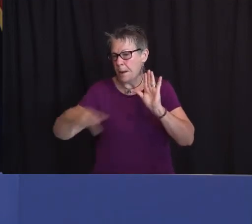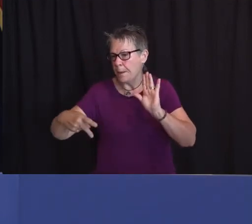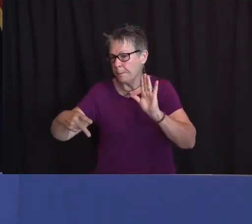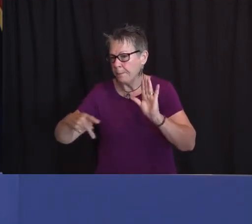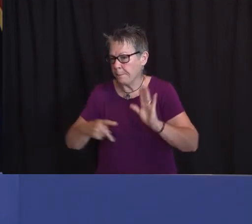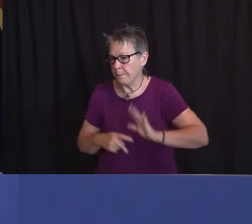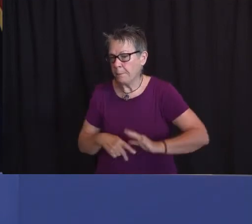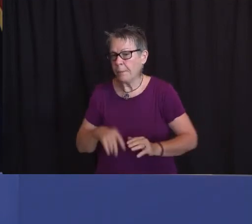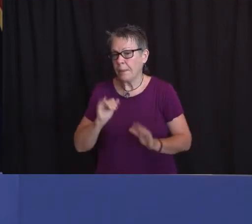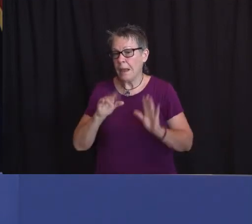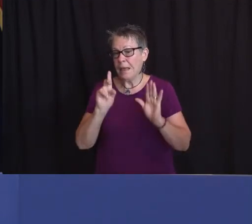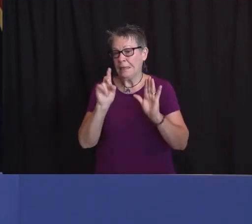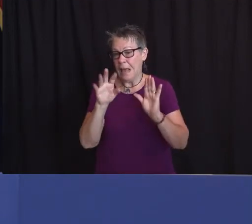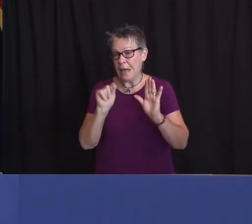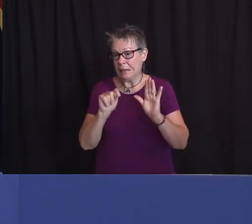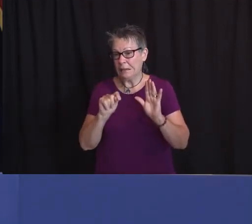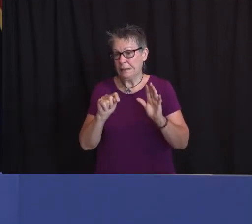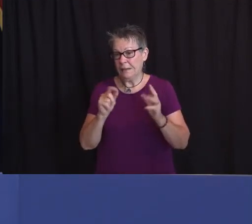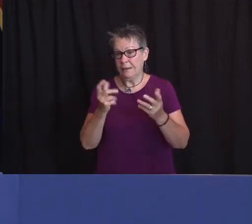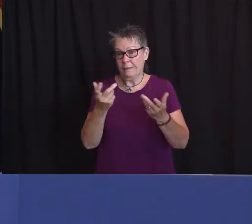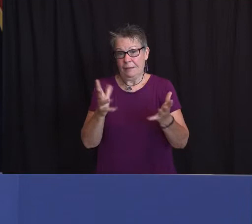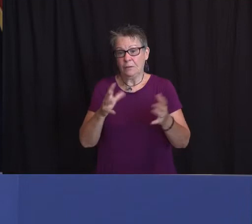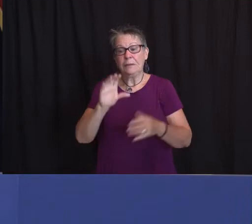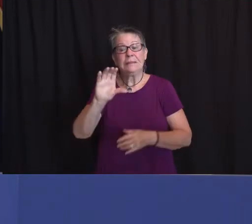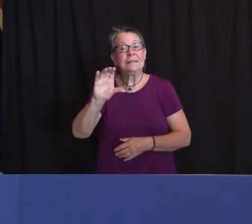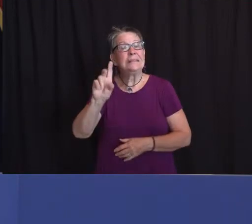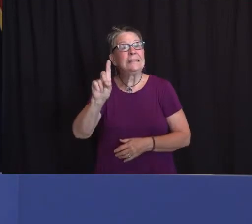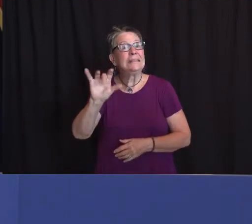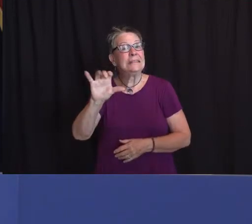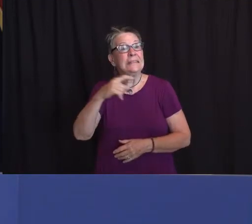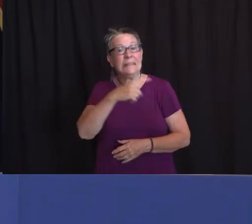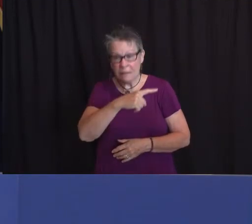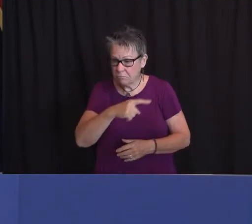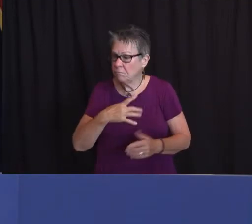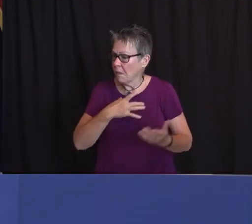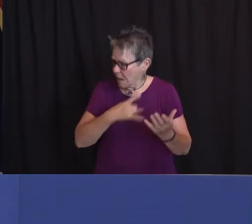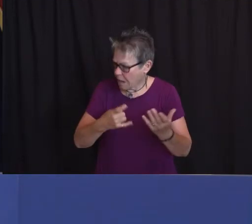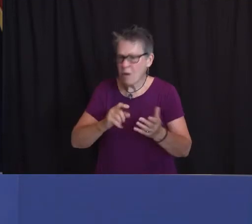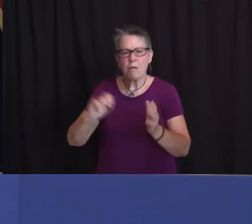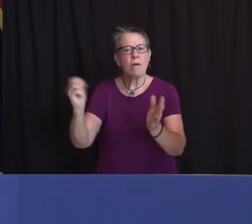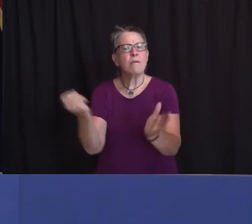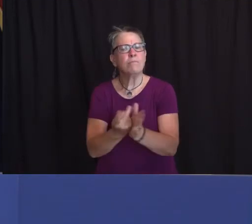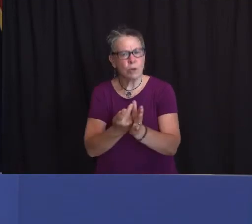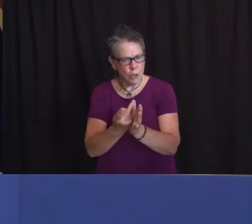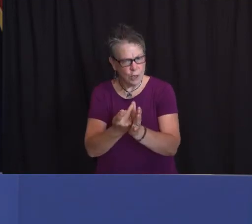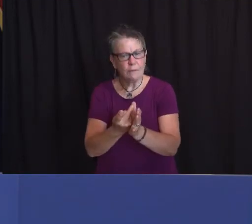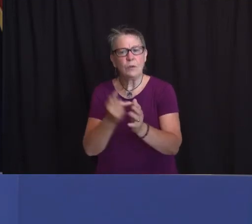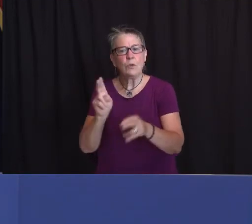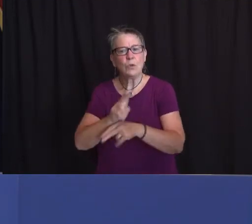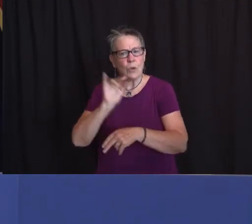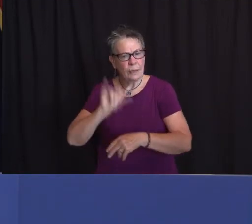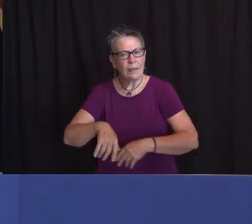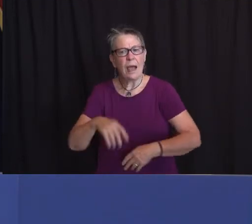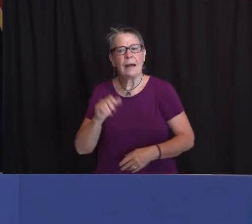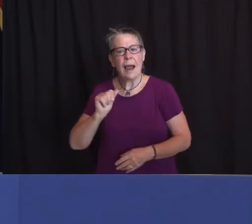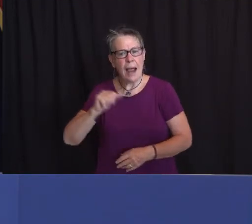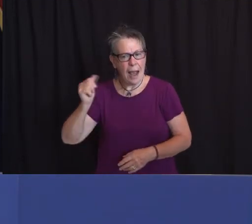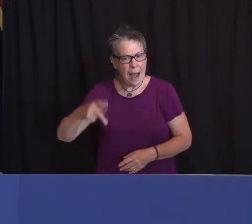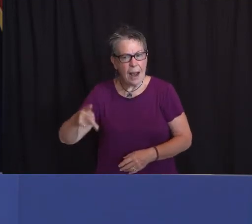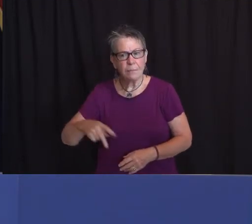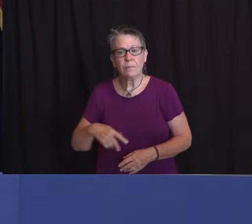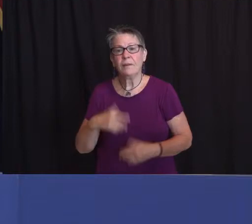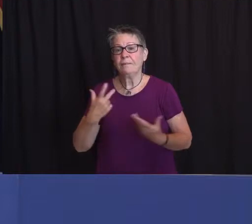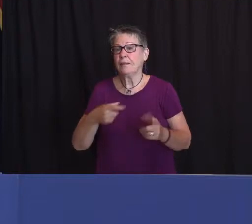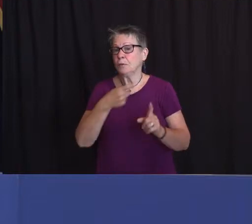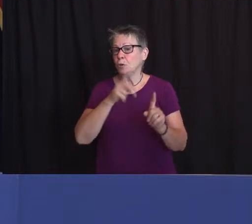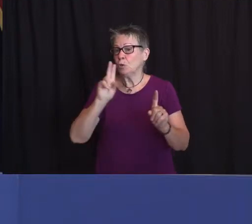Utah and planned for rollout in additional states. The app adheres to federal and state standards for data